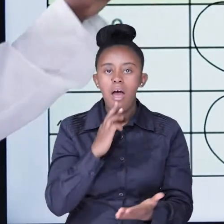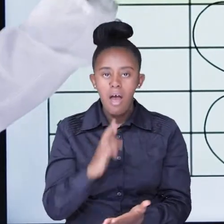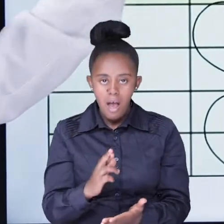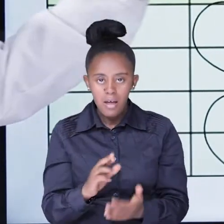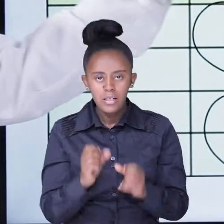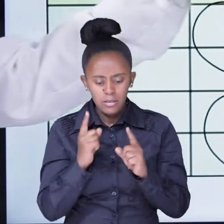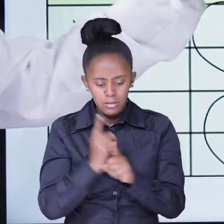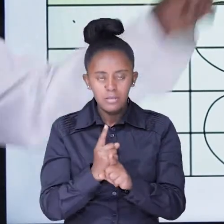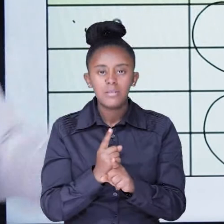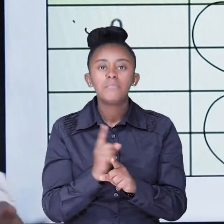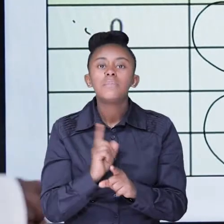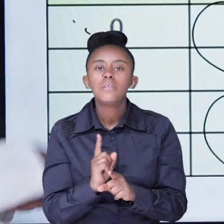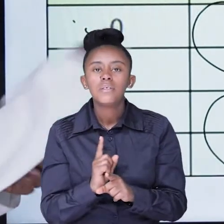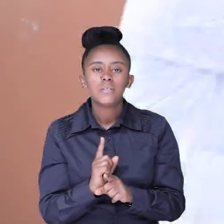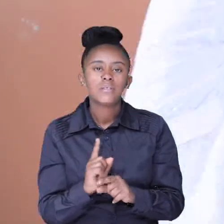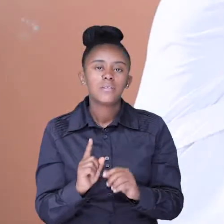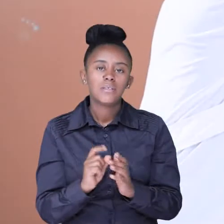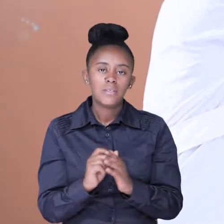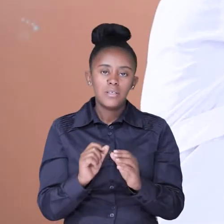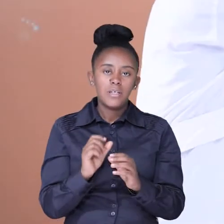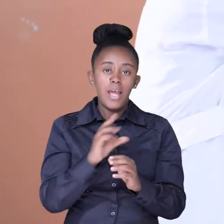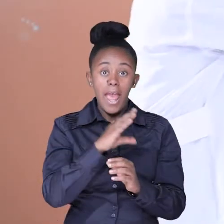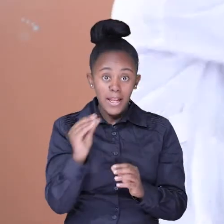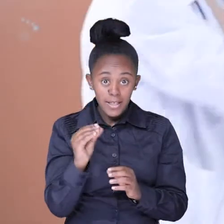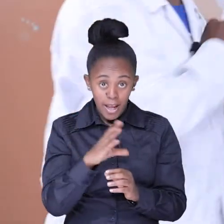just the AND gate and OR gates.